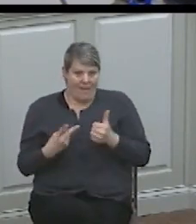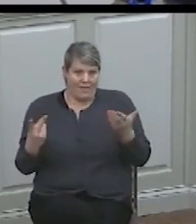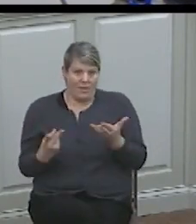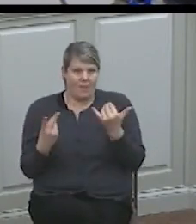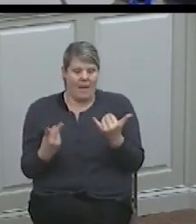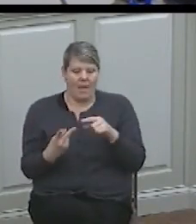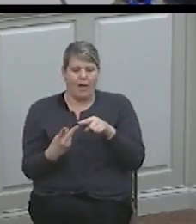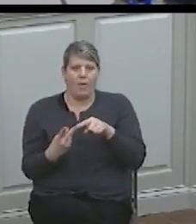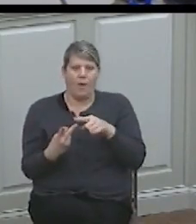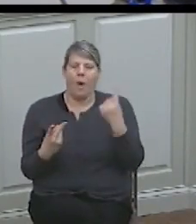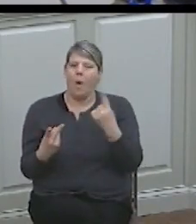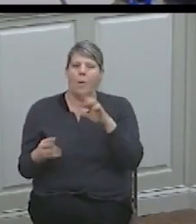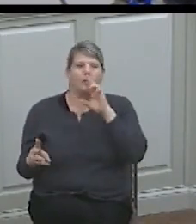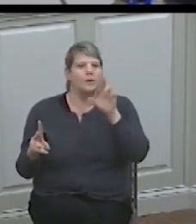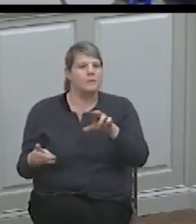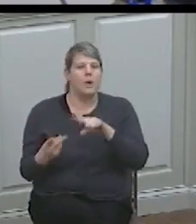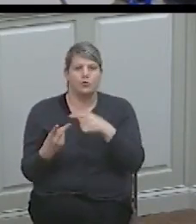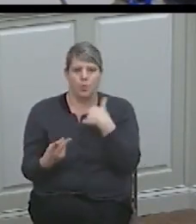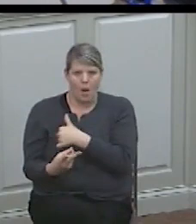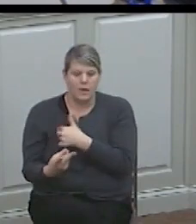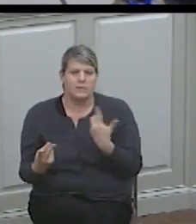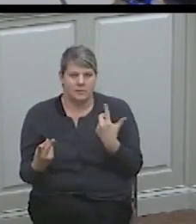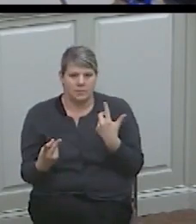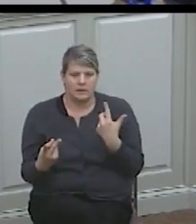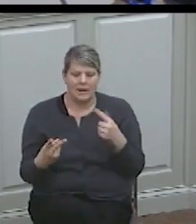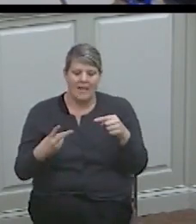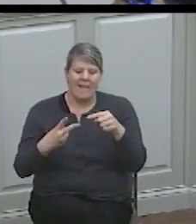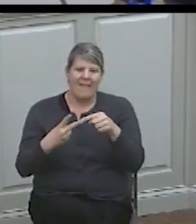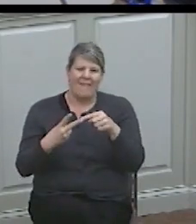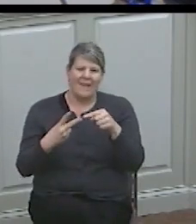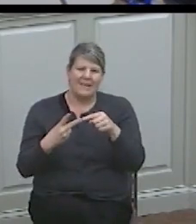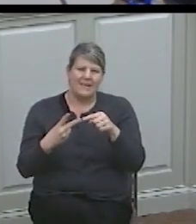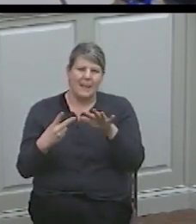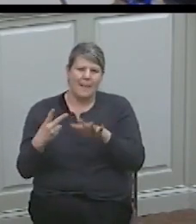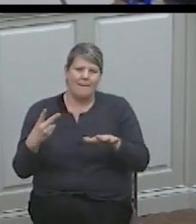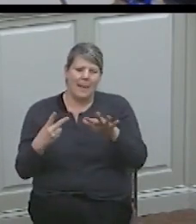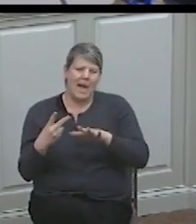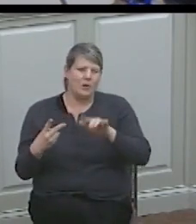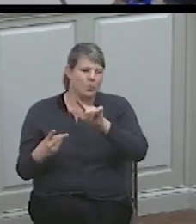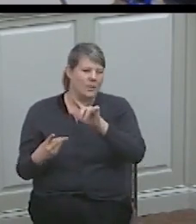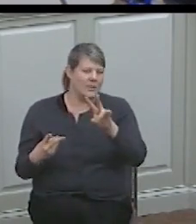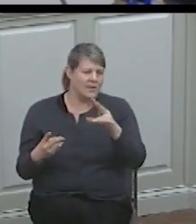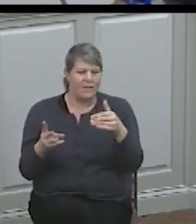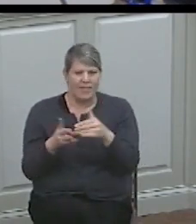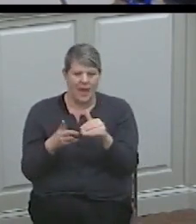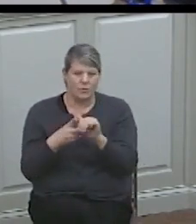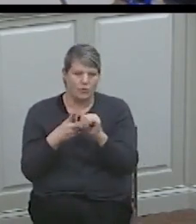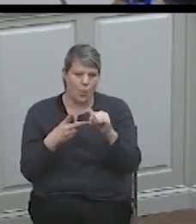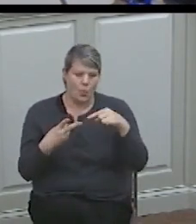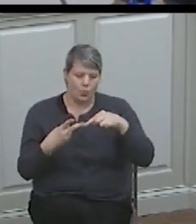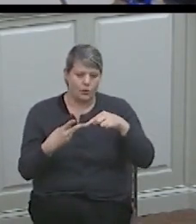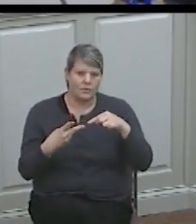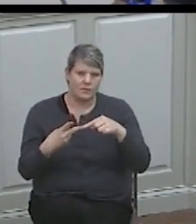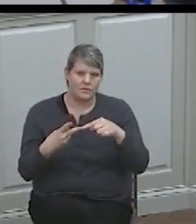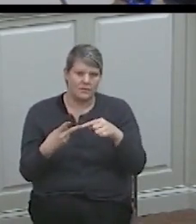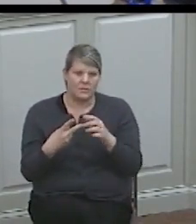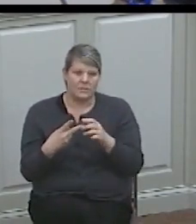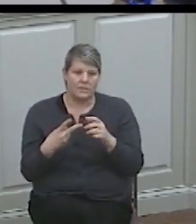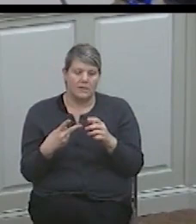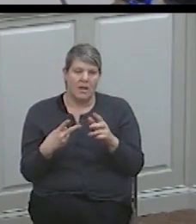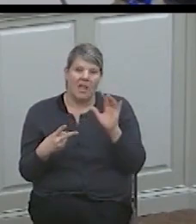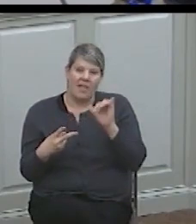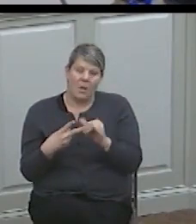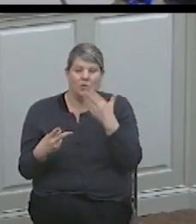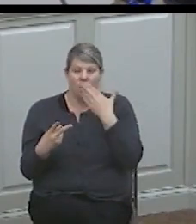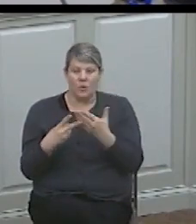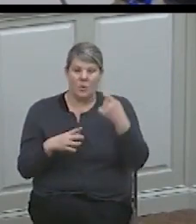proposal. His fees tied to his proposal was about $27,000, so certainly is a reasonable cost considering the work that